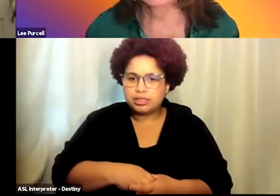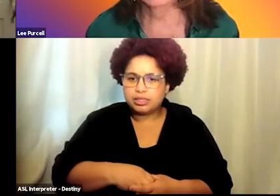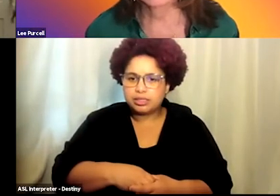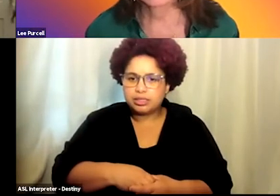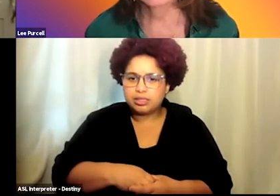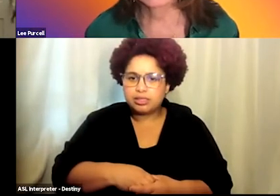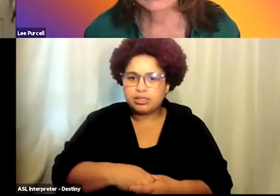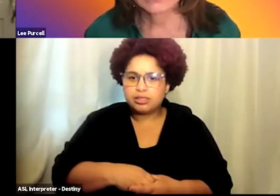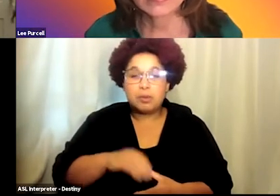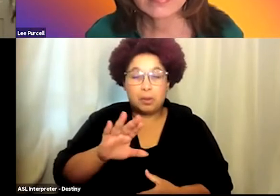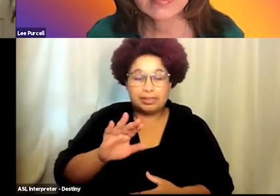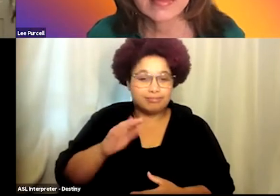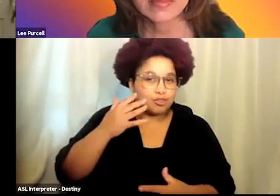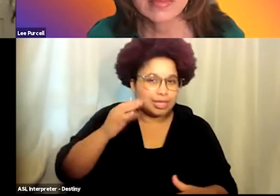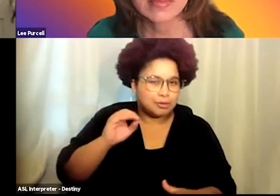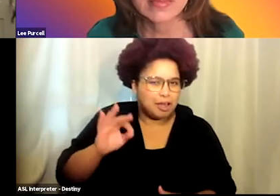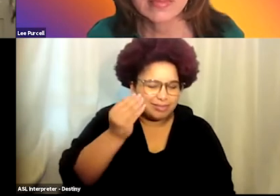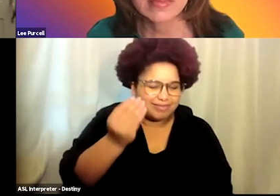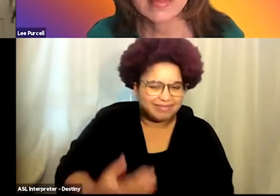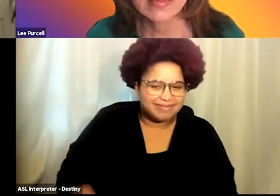Oh, you're muted.